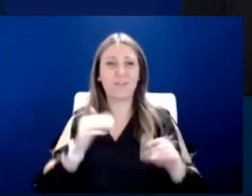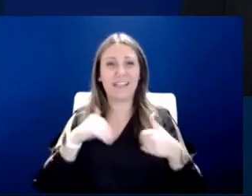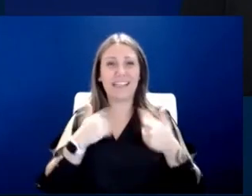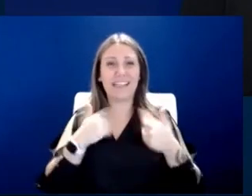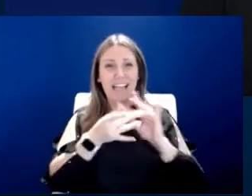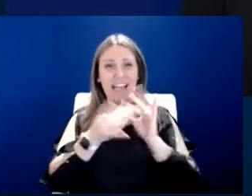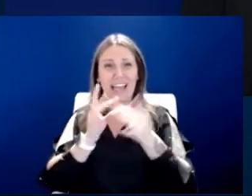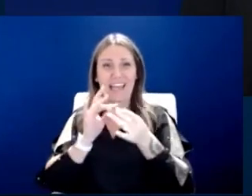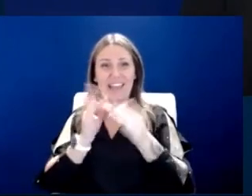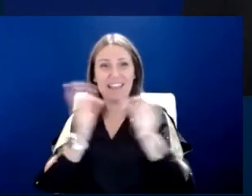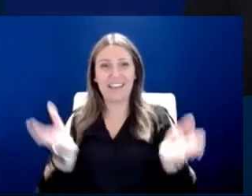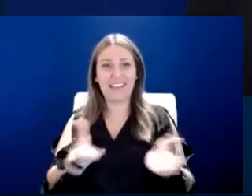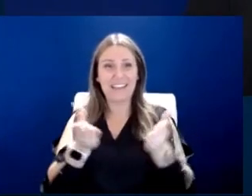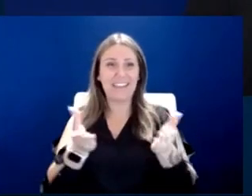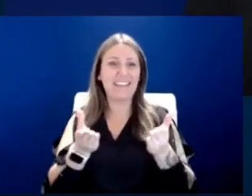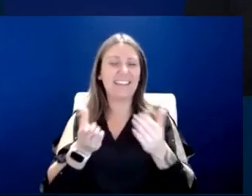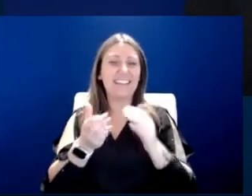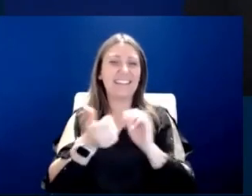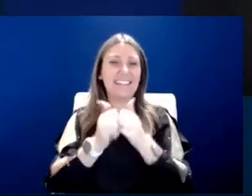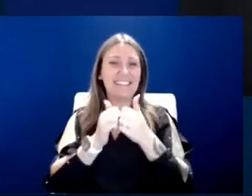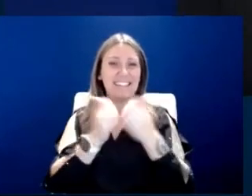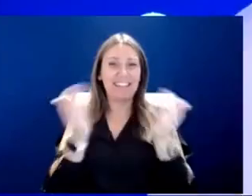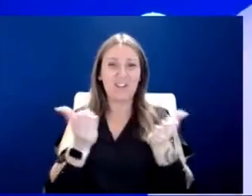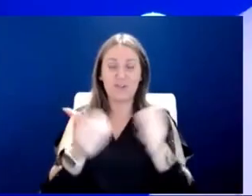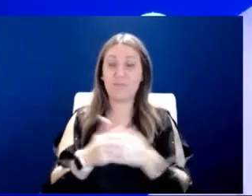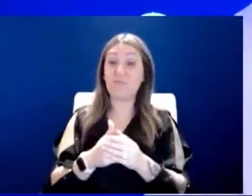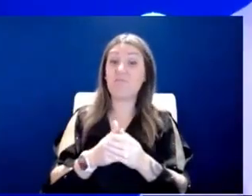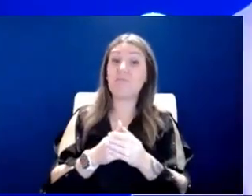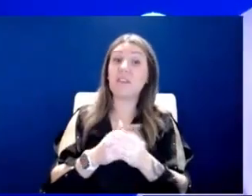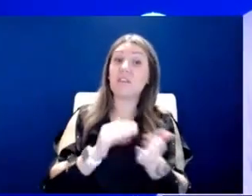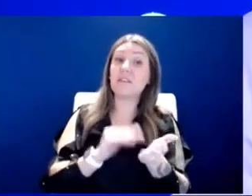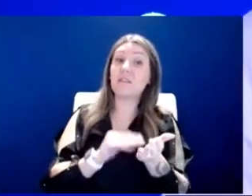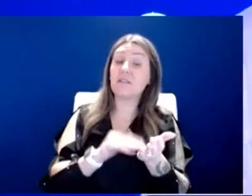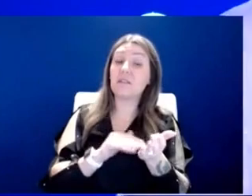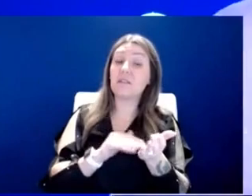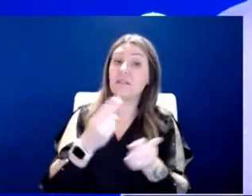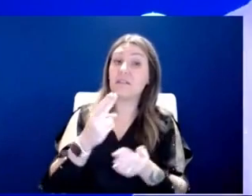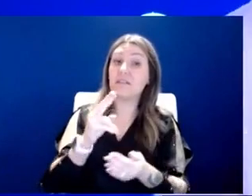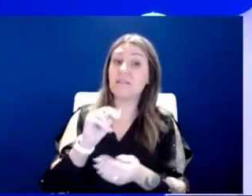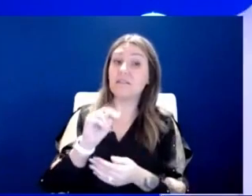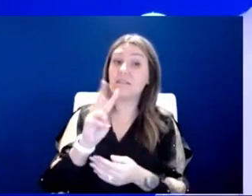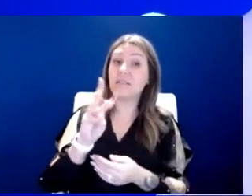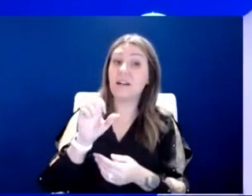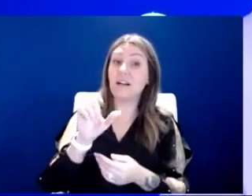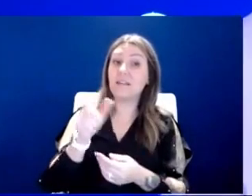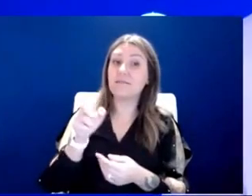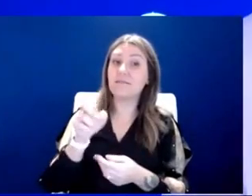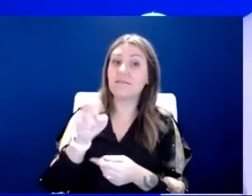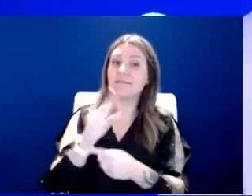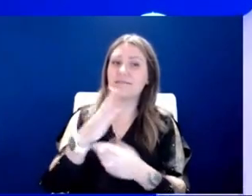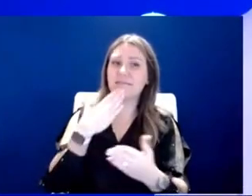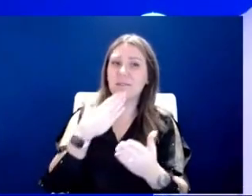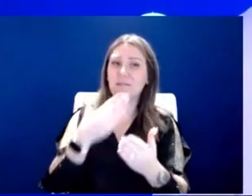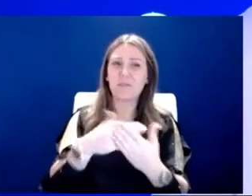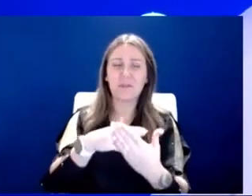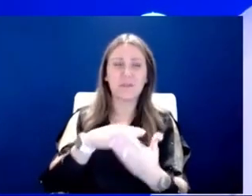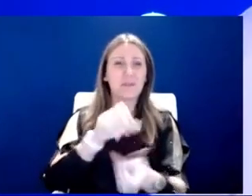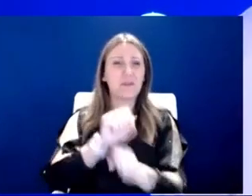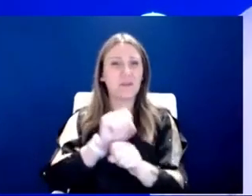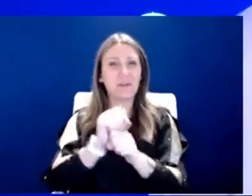so much. Dr. Hawkinson, final thoughts from you today. Yeah, it's been good to work with Dr. Harrell recently with KU Athletics.